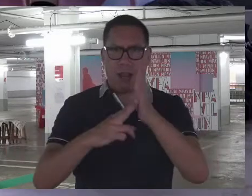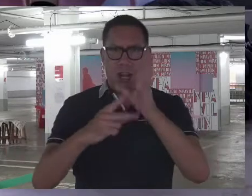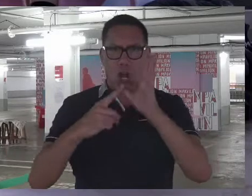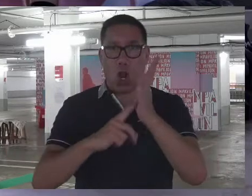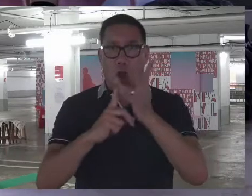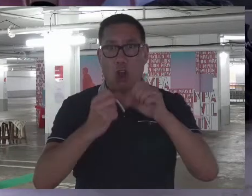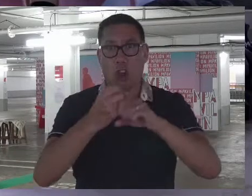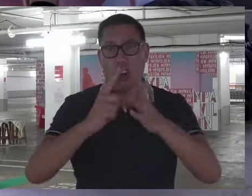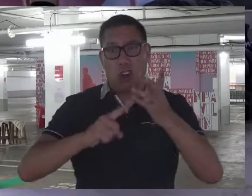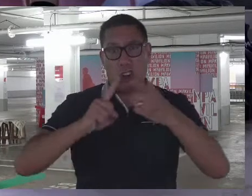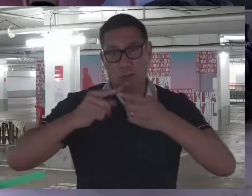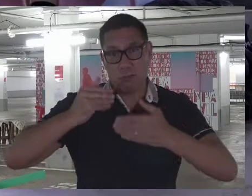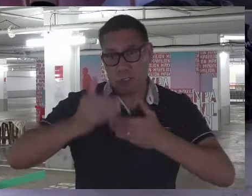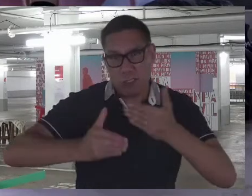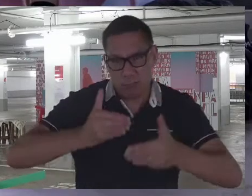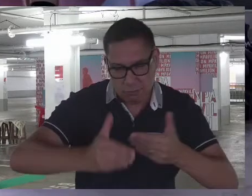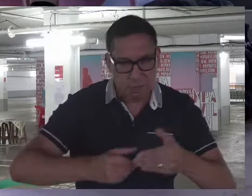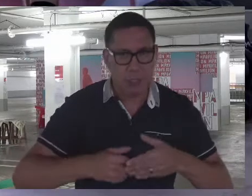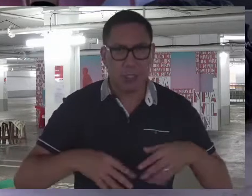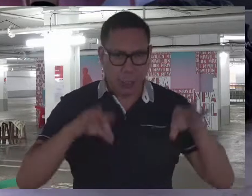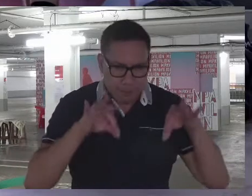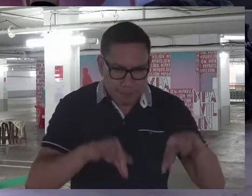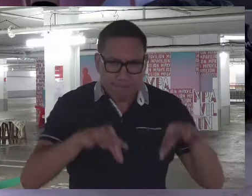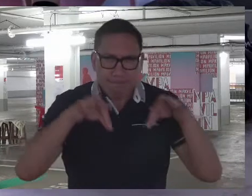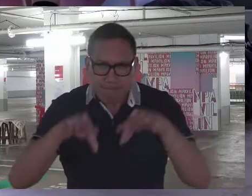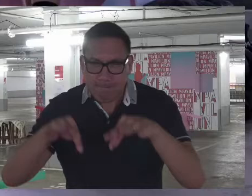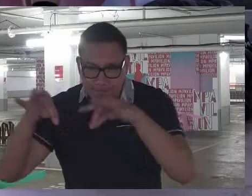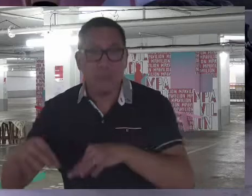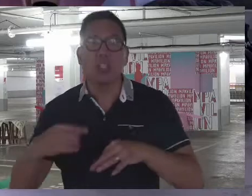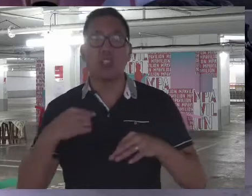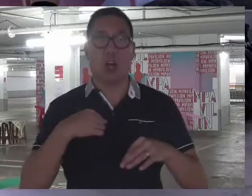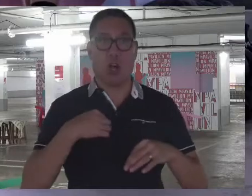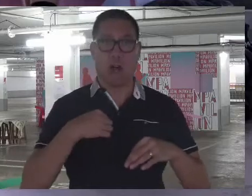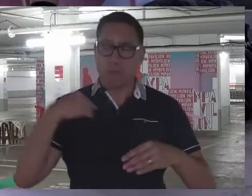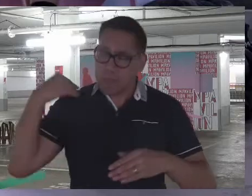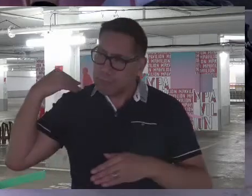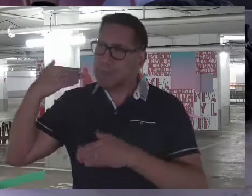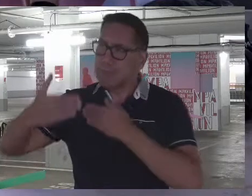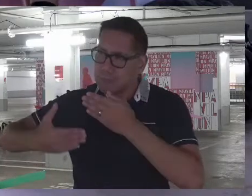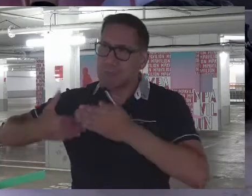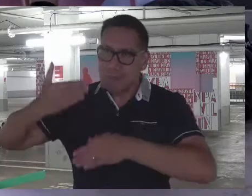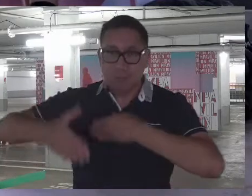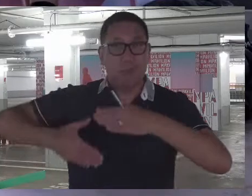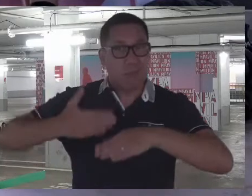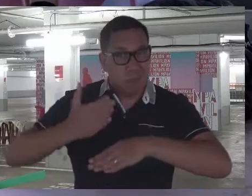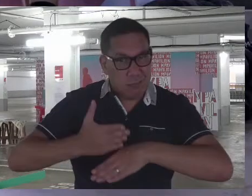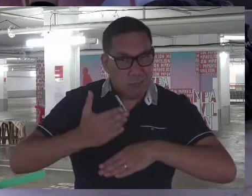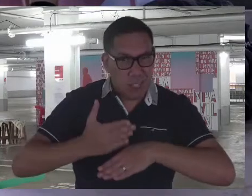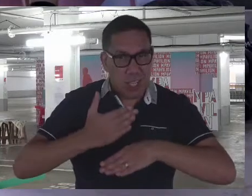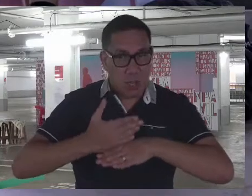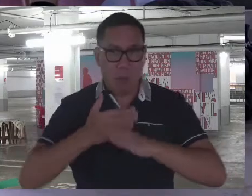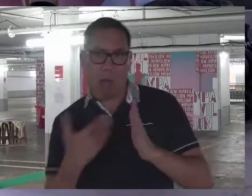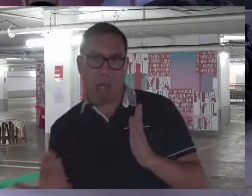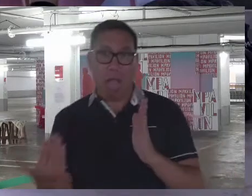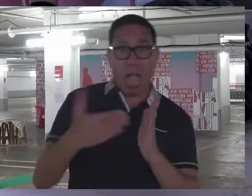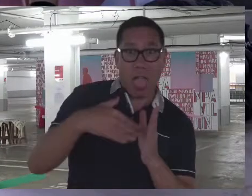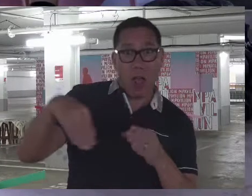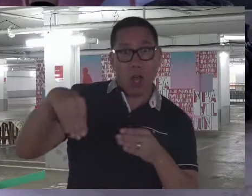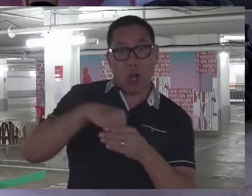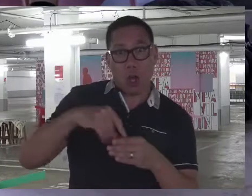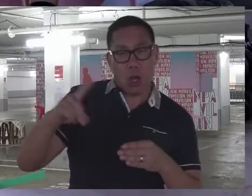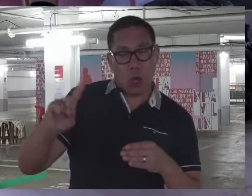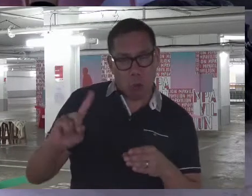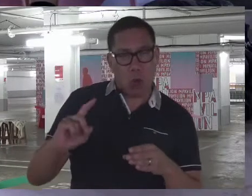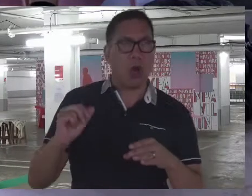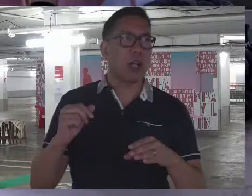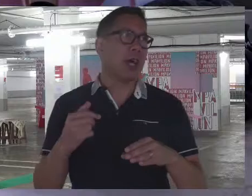And over the time that I've been working in this way, I have extended into the